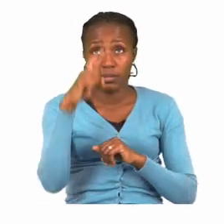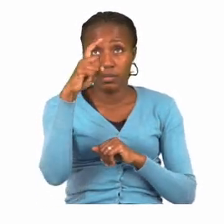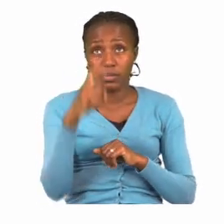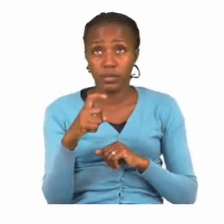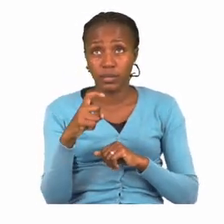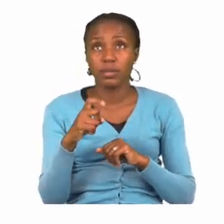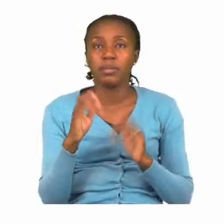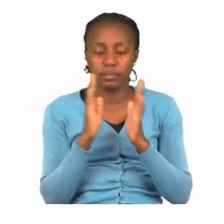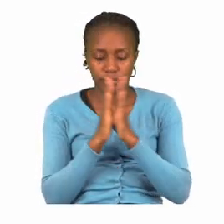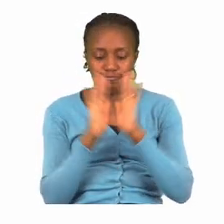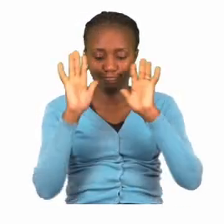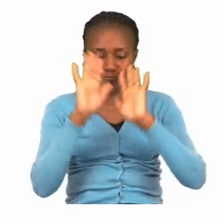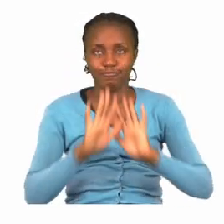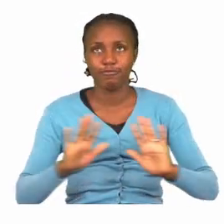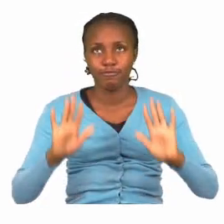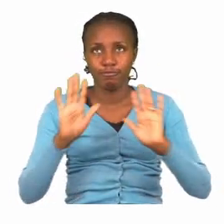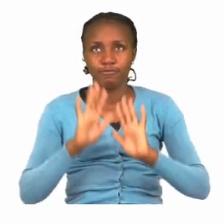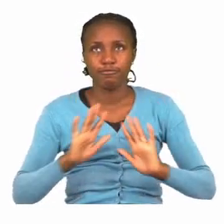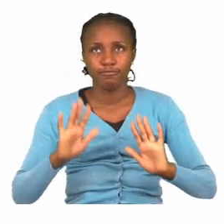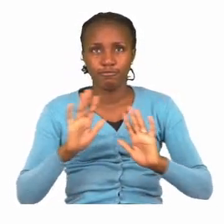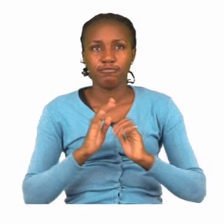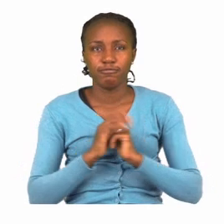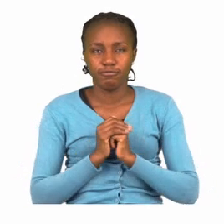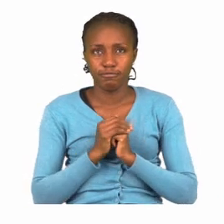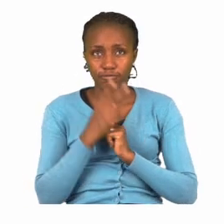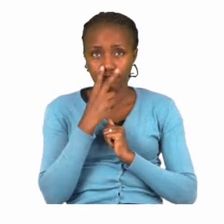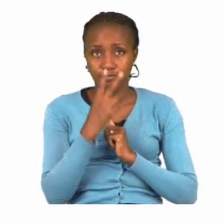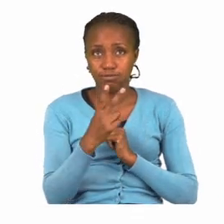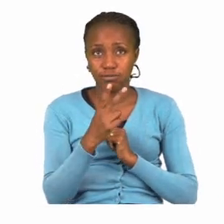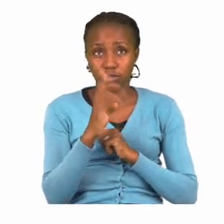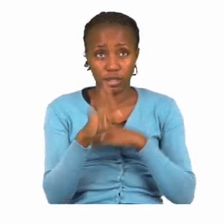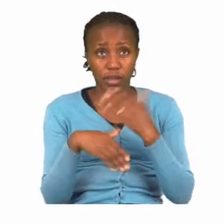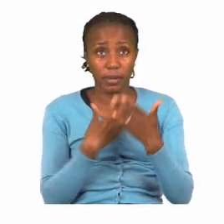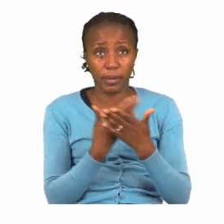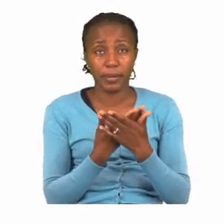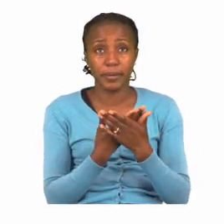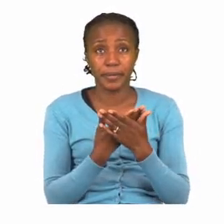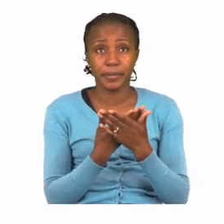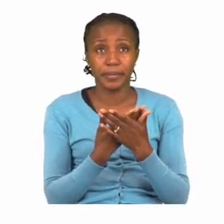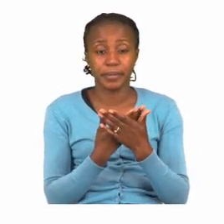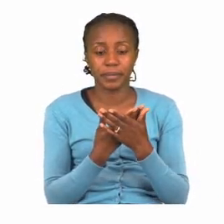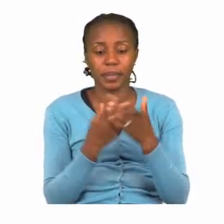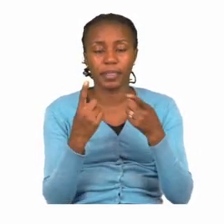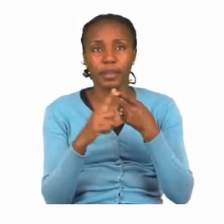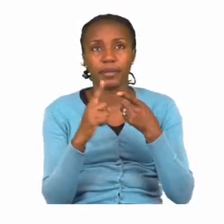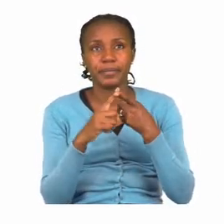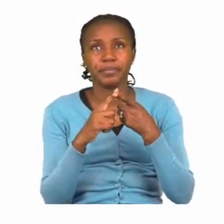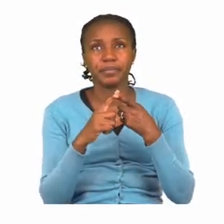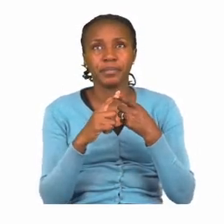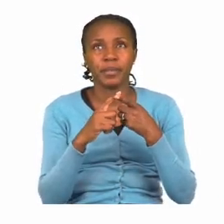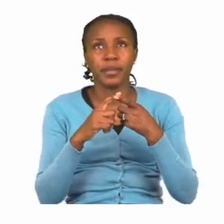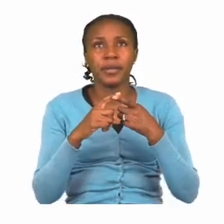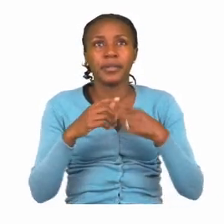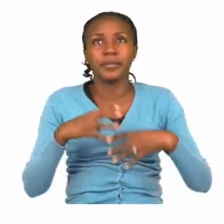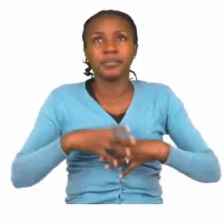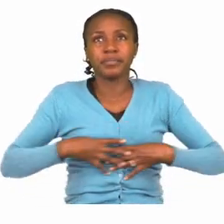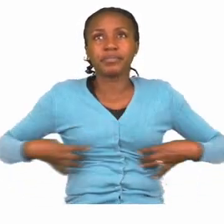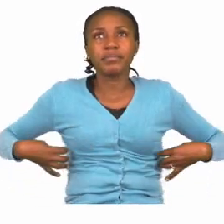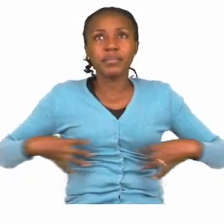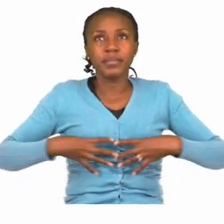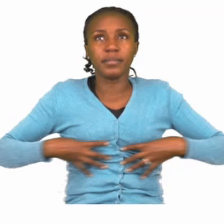letter X. Now let's have a look at the pictures. The first picture is a picture of an